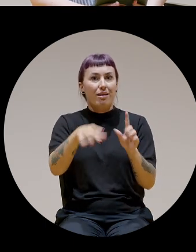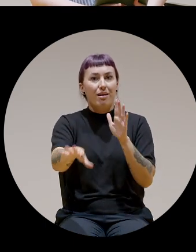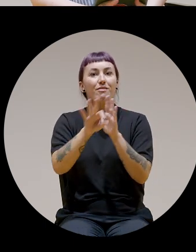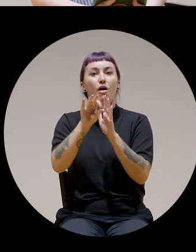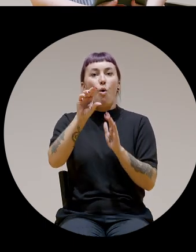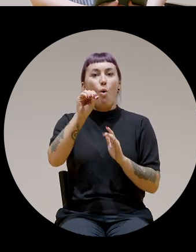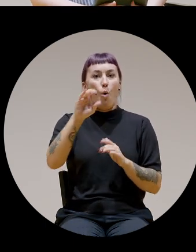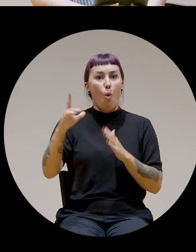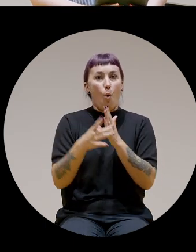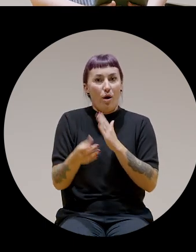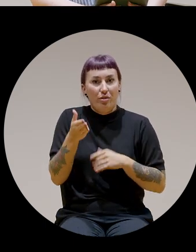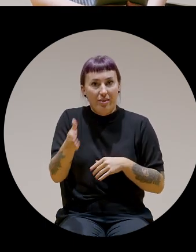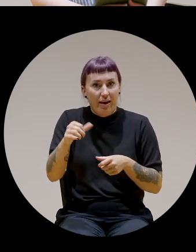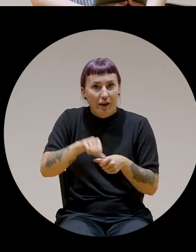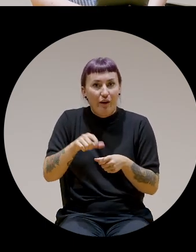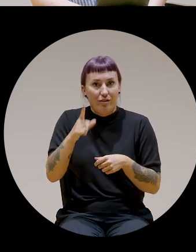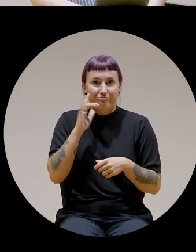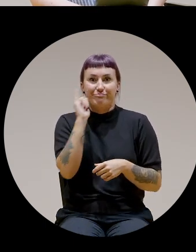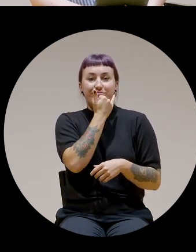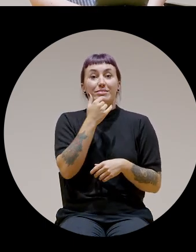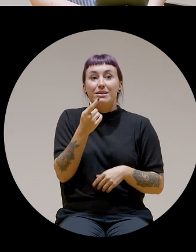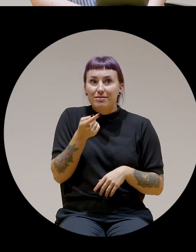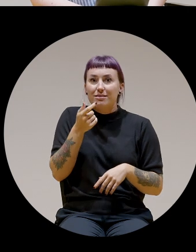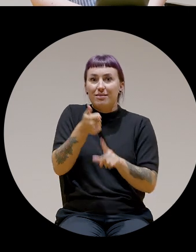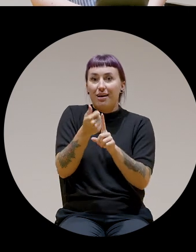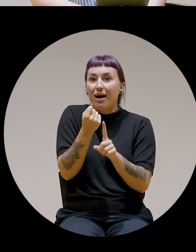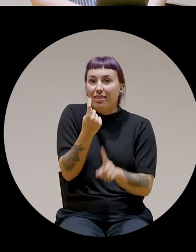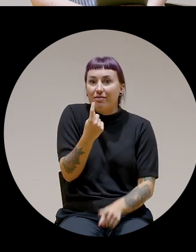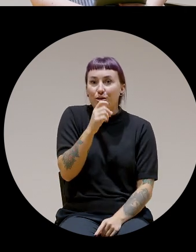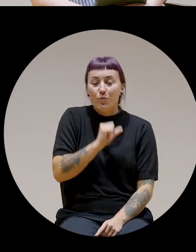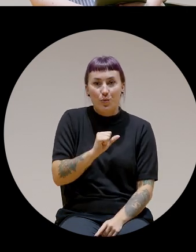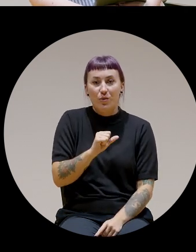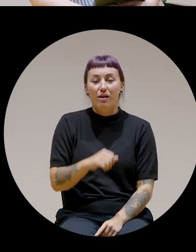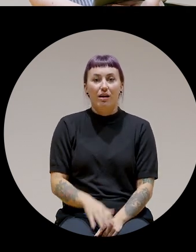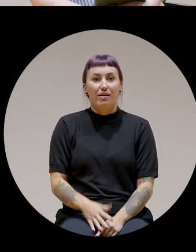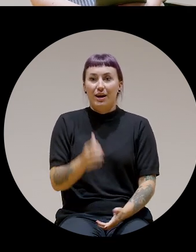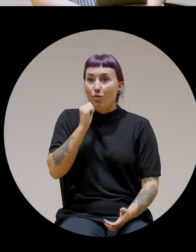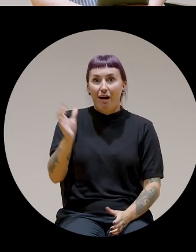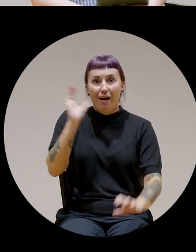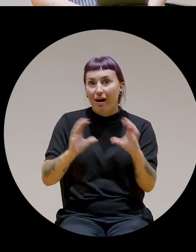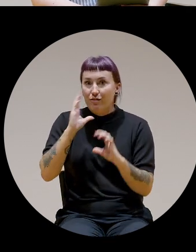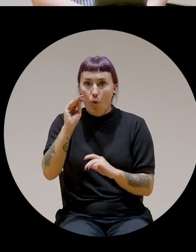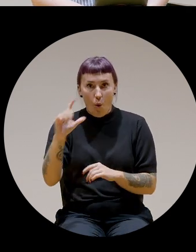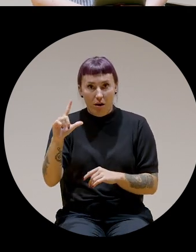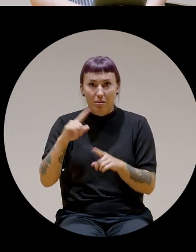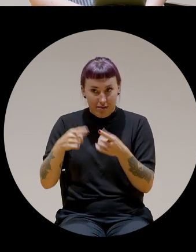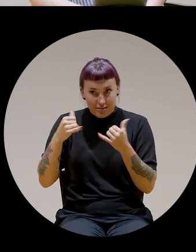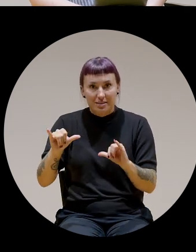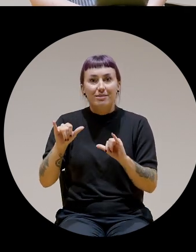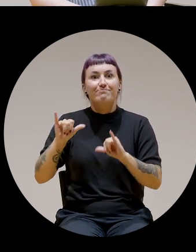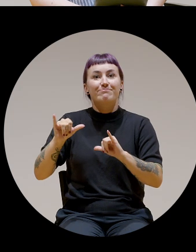discovered oil quite by accident. He was 11 years old, so he wasn't out looking for it.